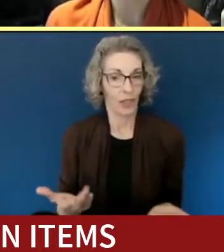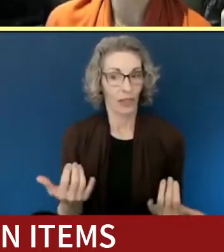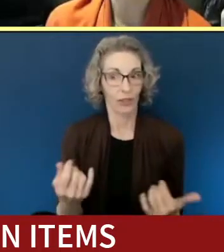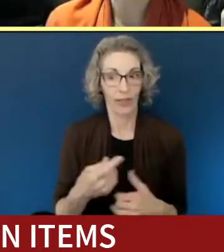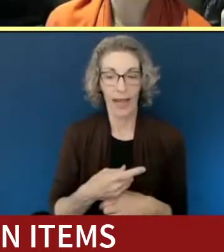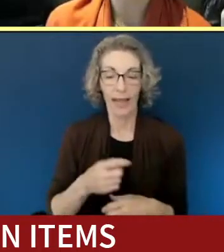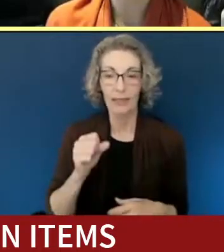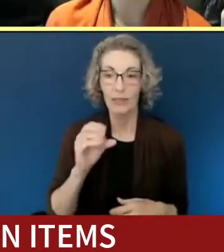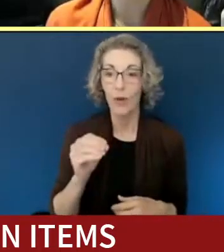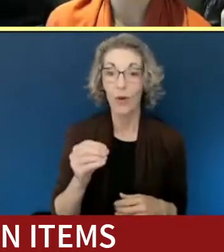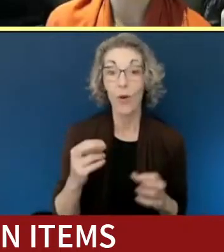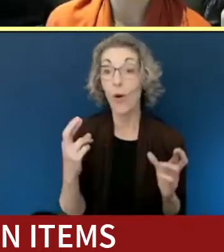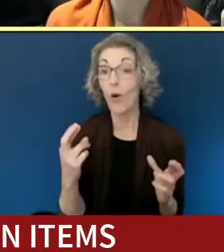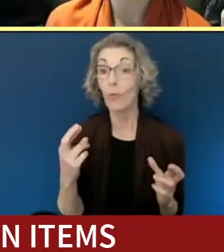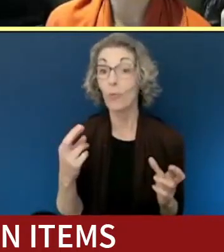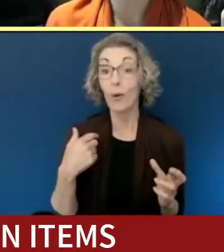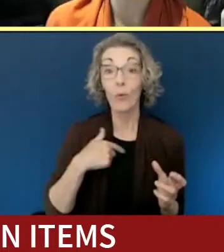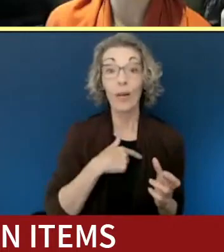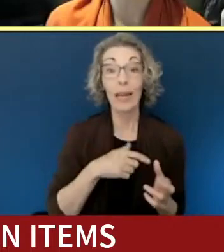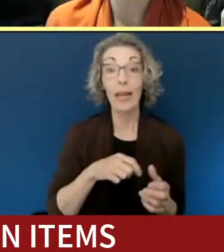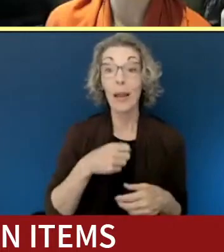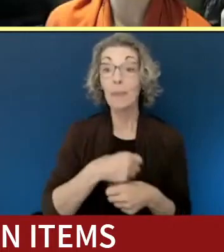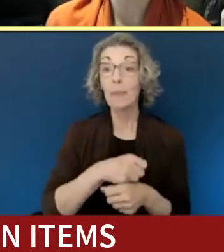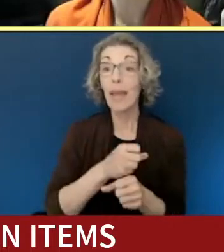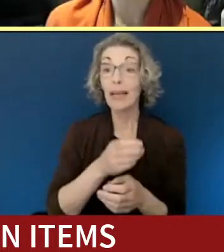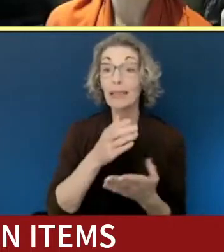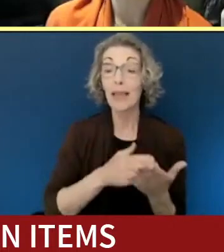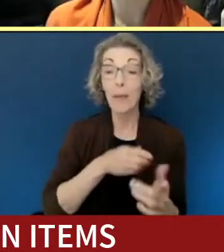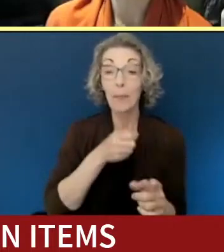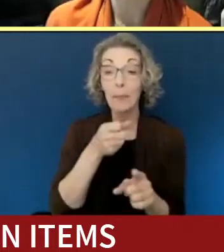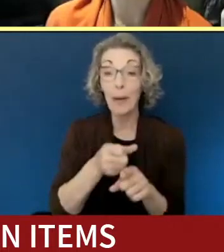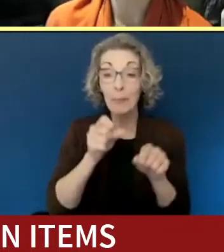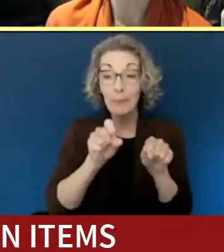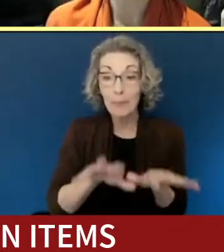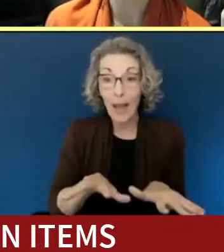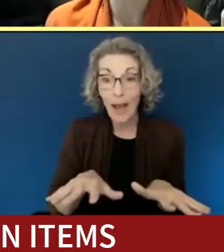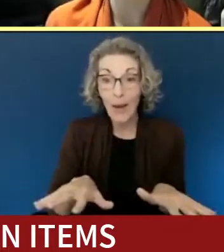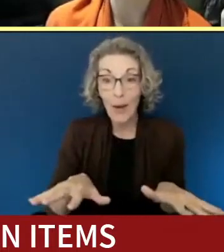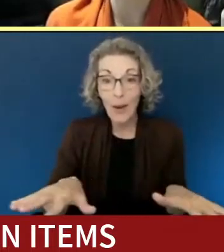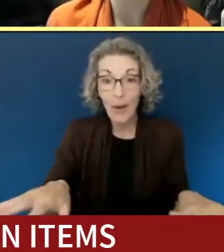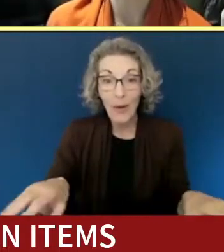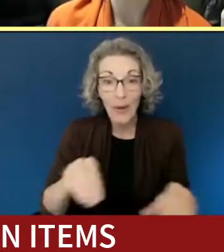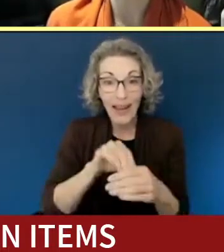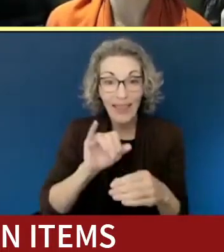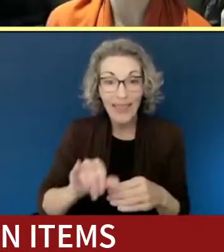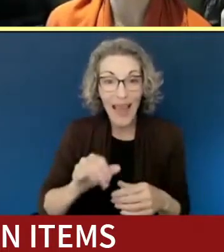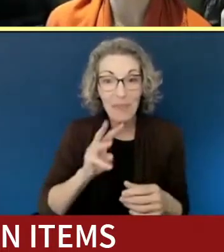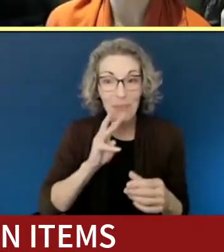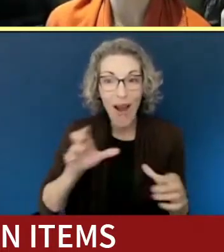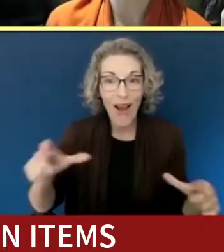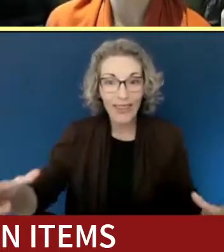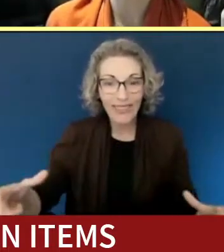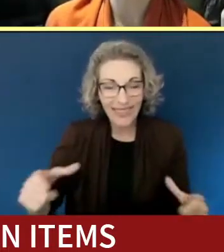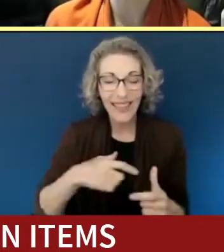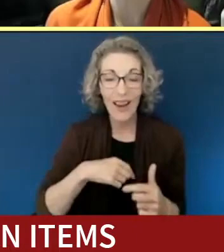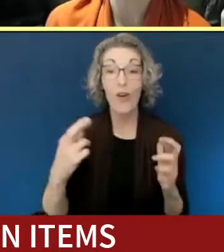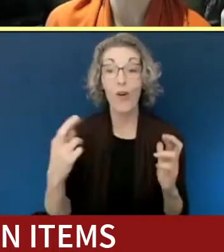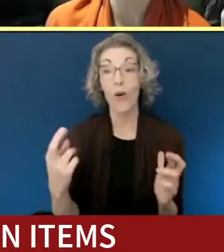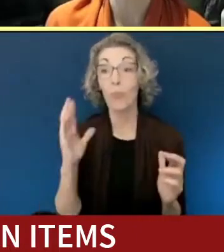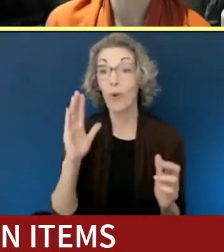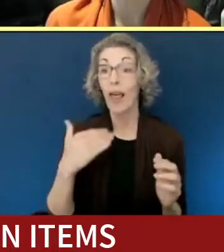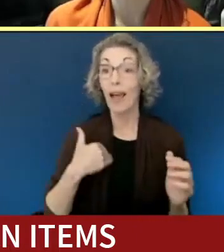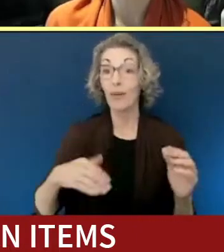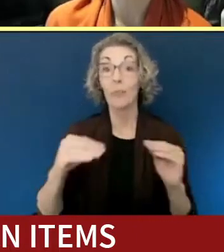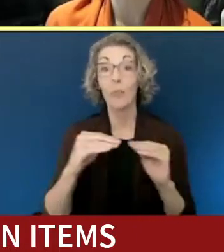Perhaps we're making ripples in that pond, and there will be more people for us to engage with in relationship in a